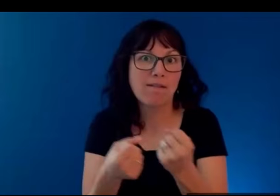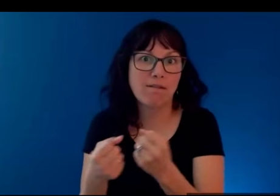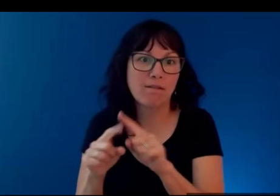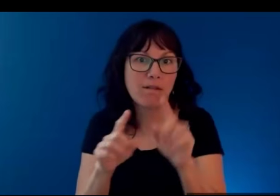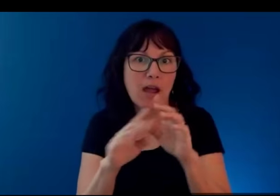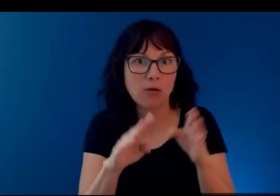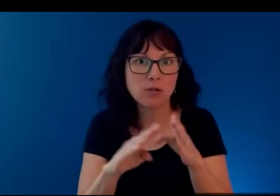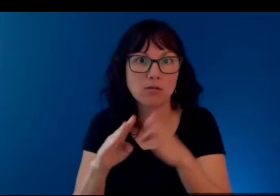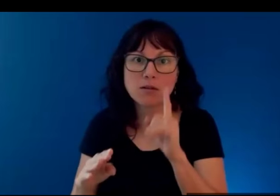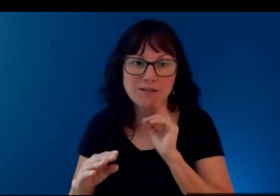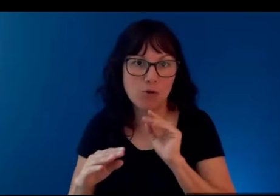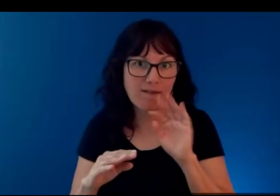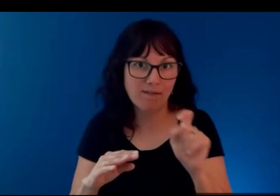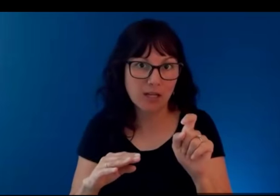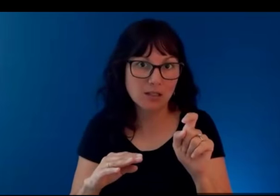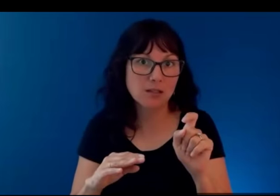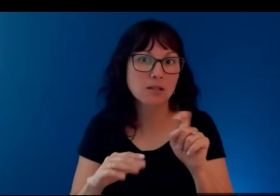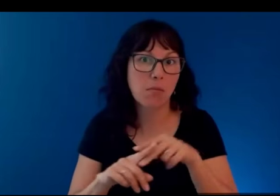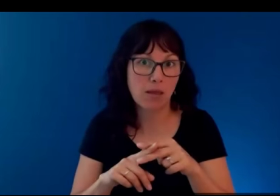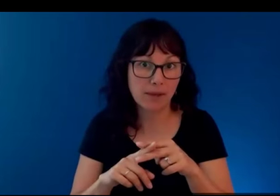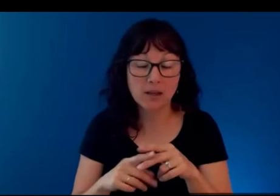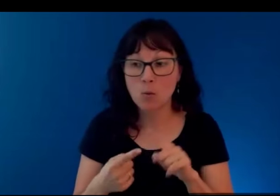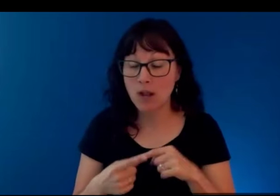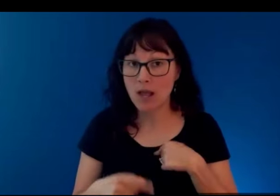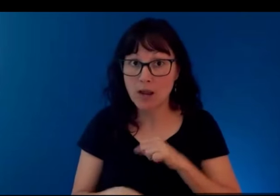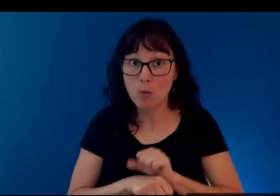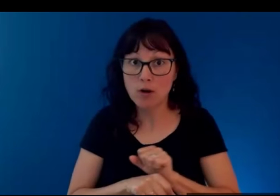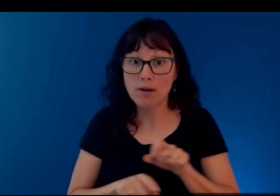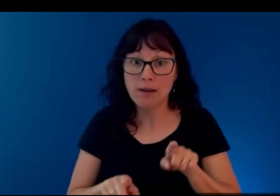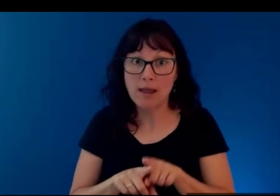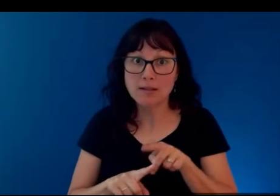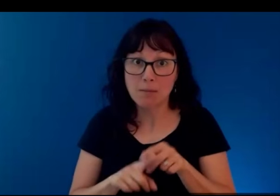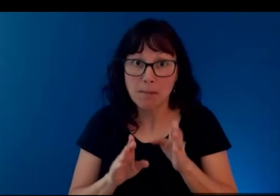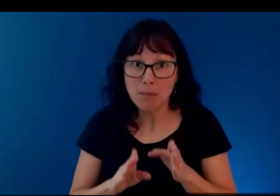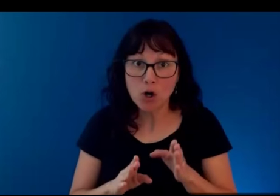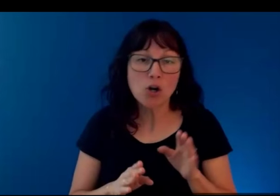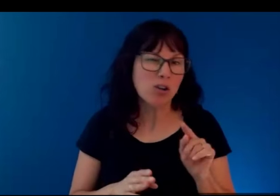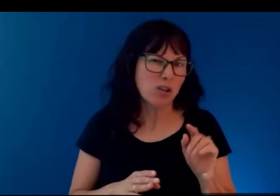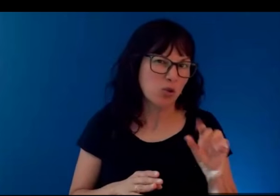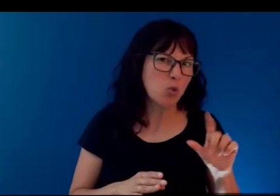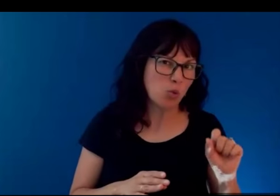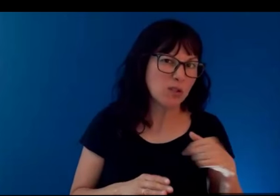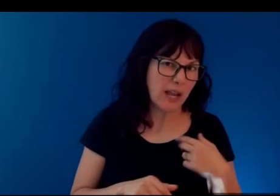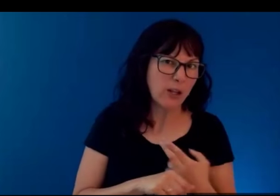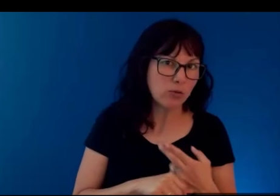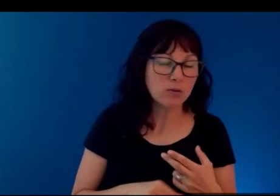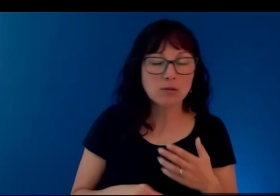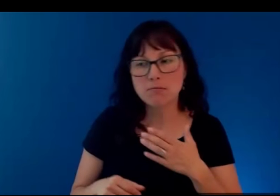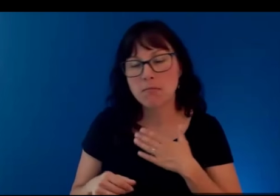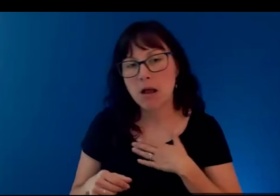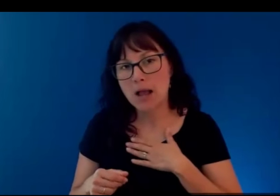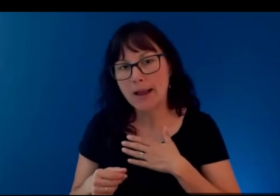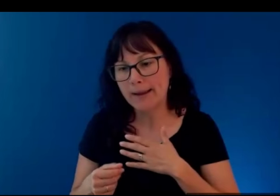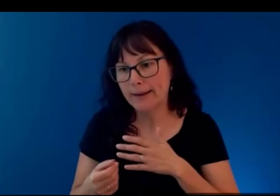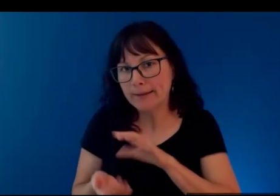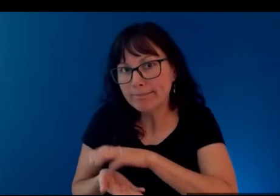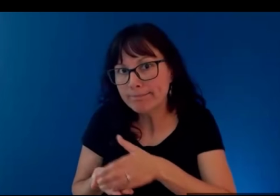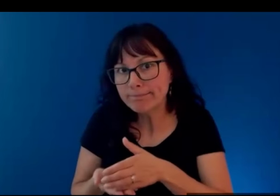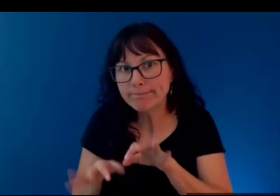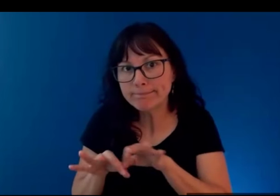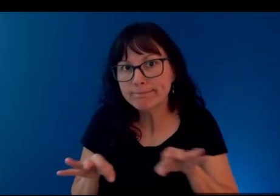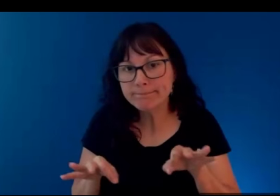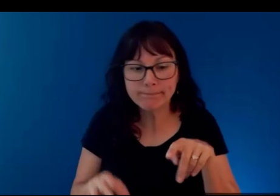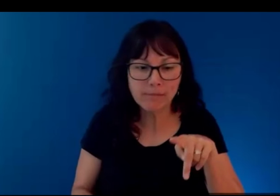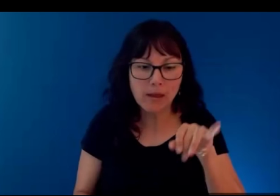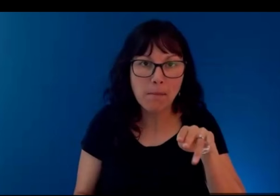plumbing. These are the tools I use when I work as a plumber. This is my supply of pipes and other